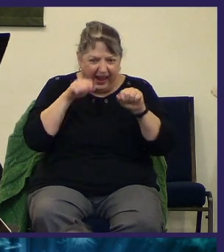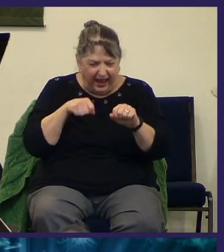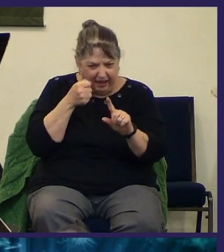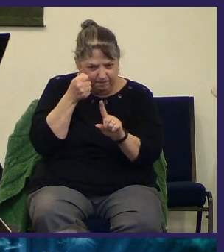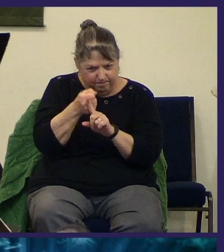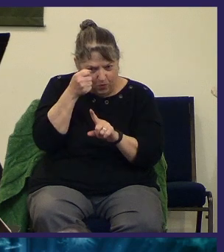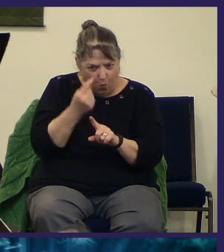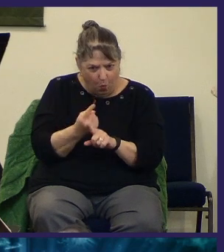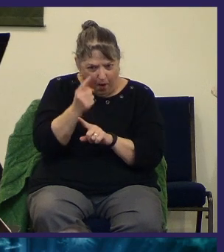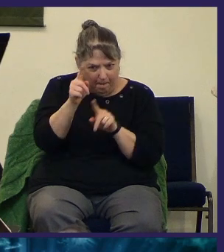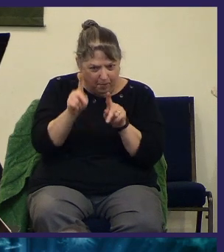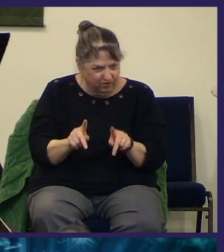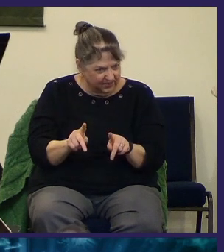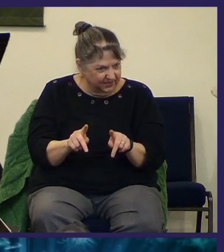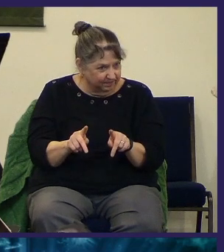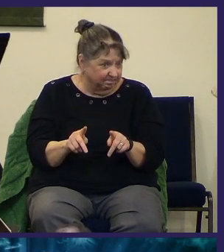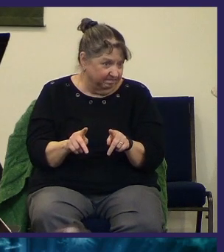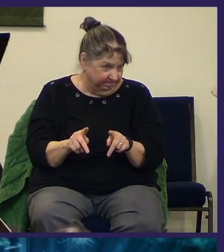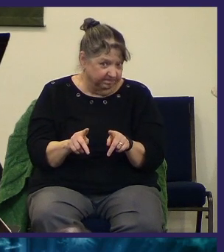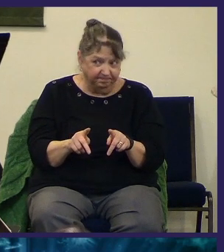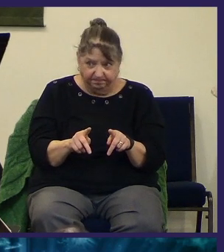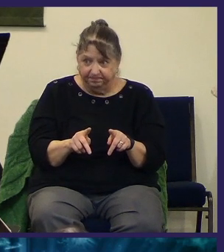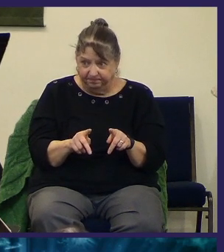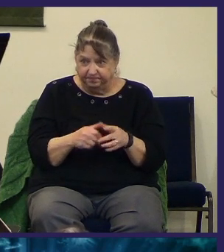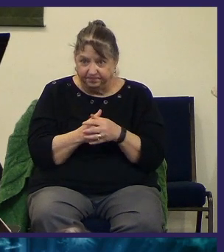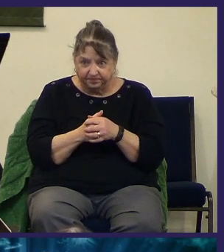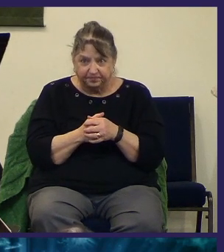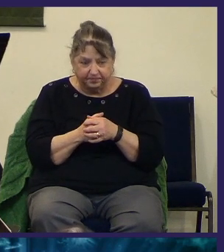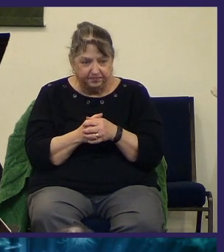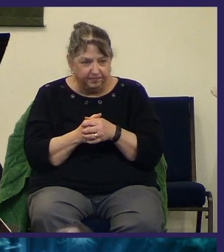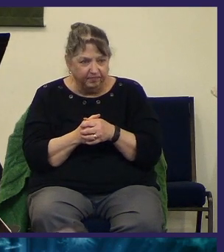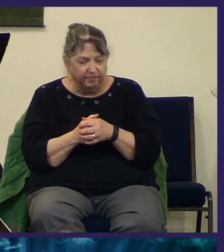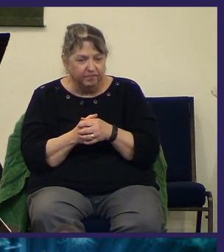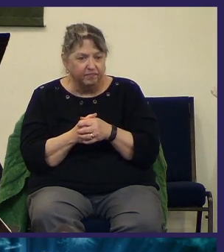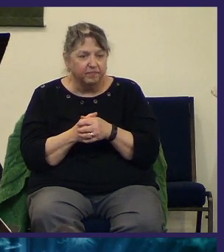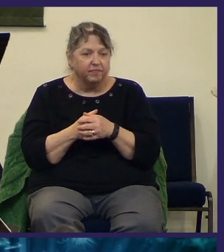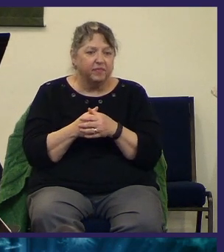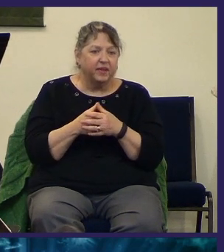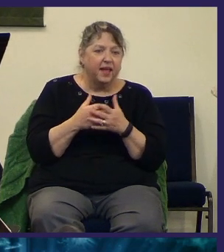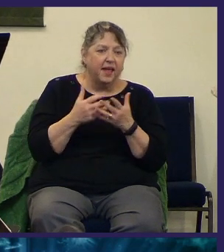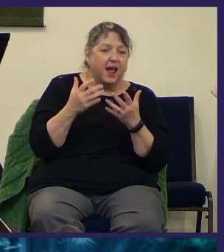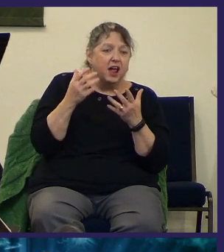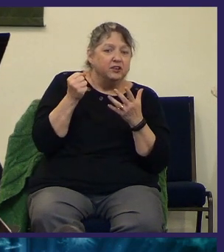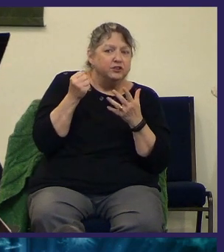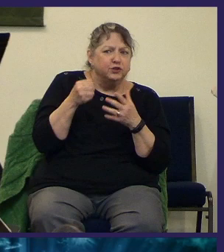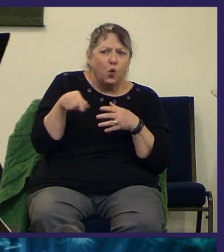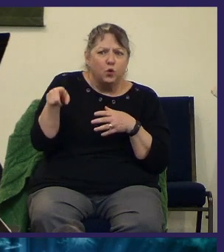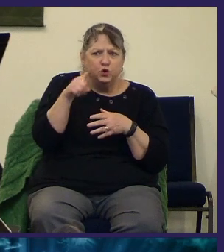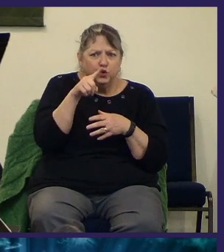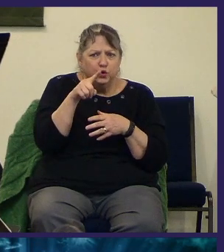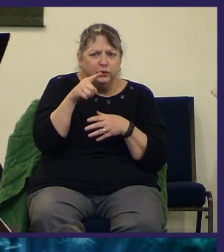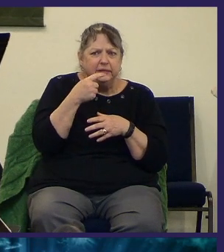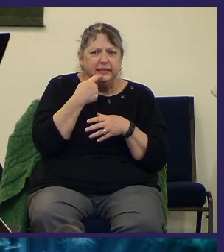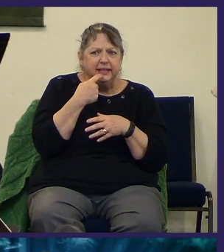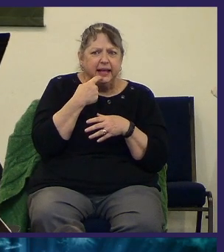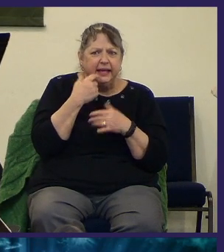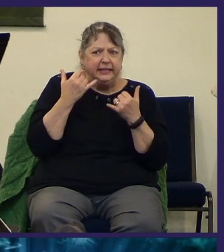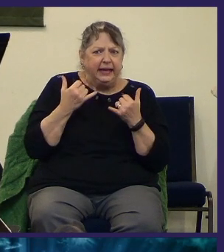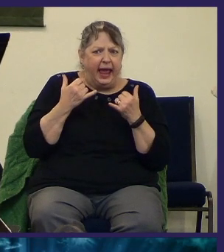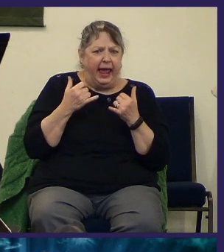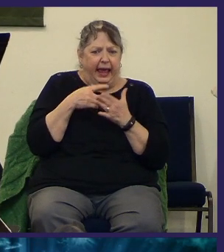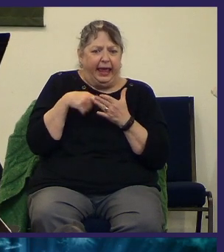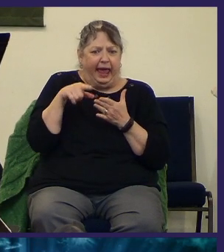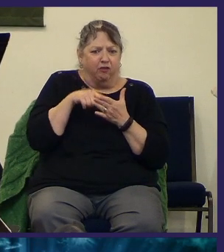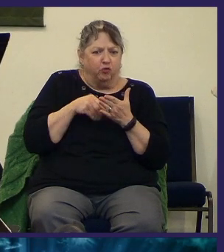or four lives right okay pretty expensive but less than a cup of coffee we can actually change someone's